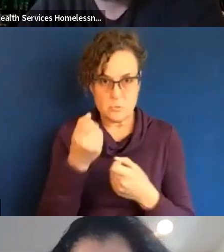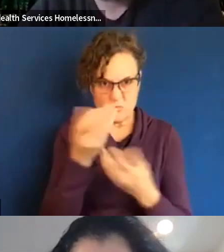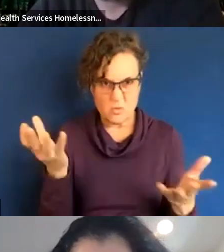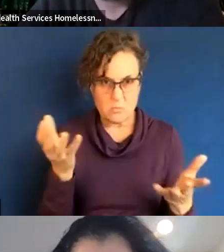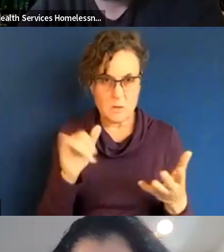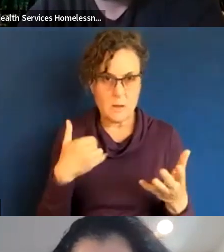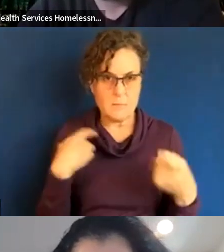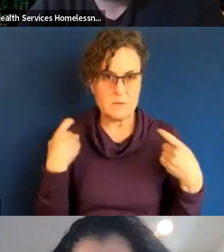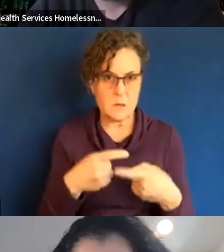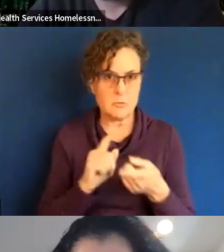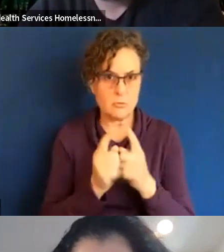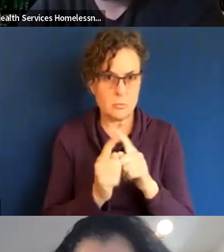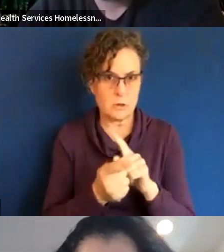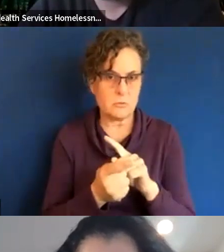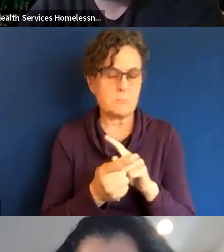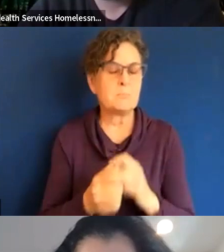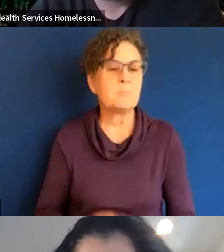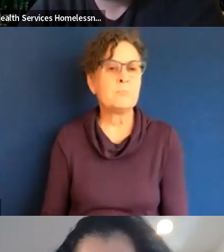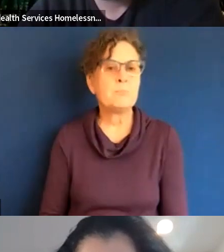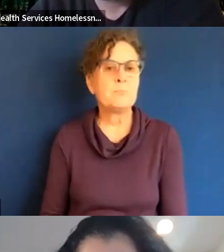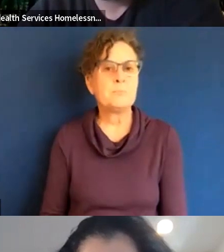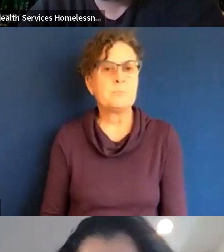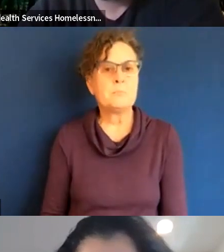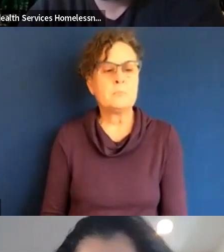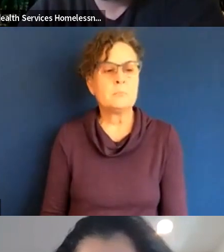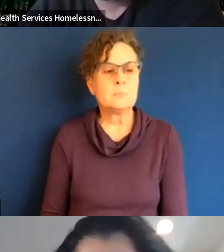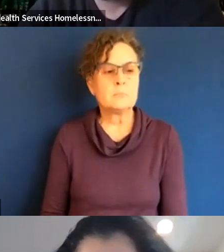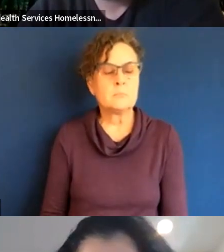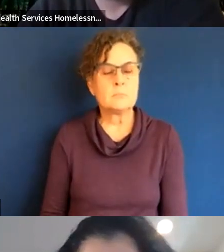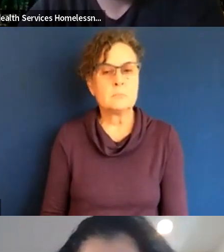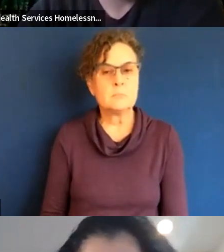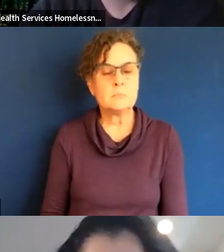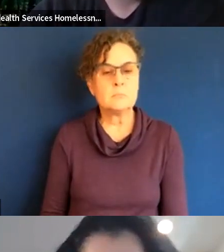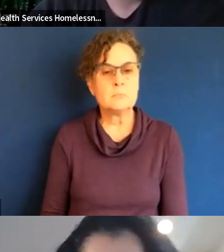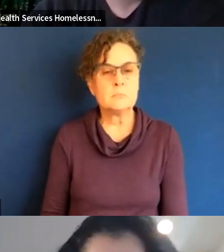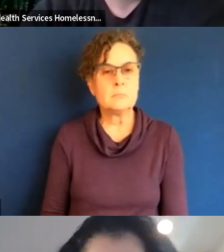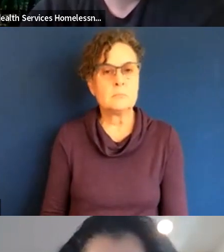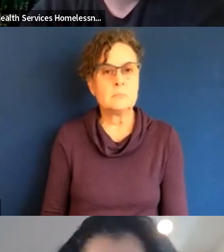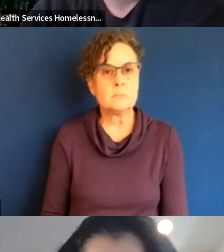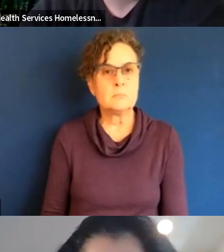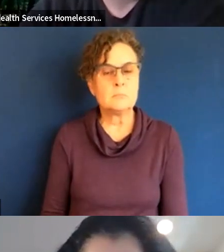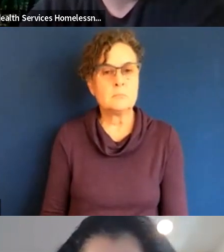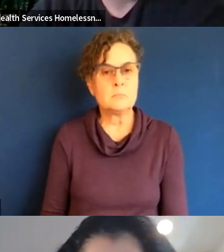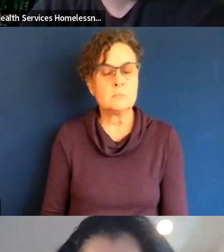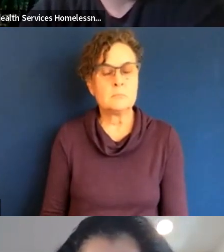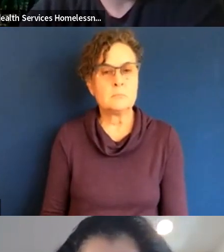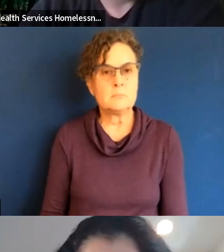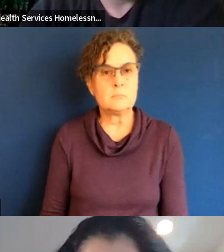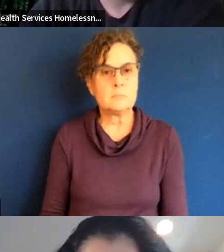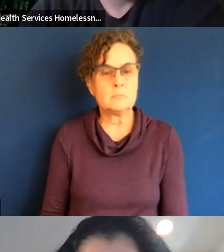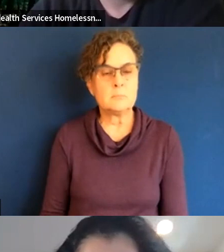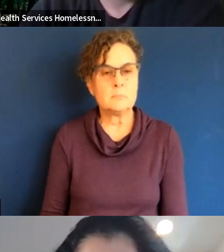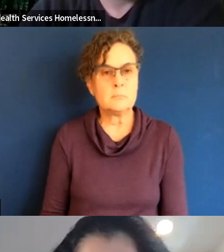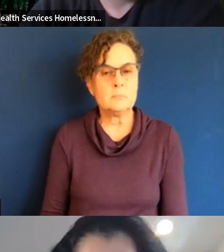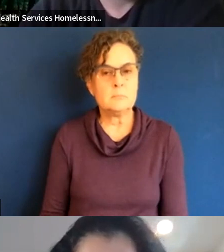informativa. Esta reunión se trata de los sitios de alojamiento de emergencia en el Centro de Administración del Condado de Sonoma. Si